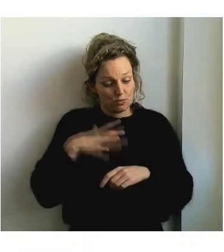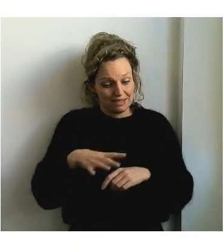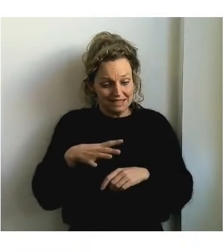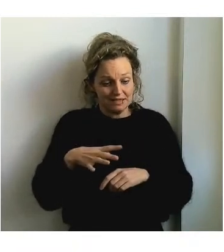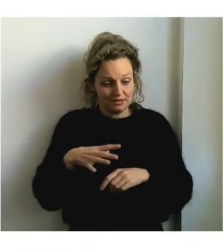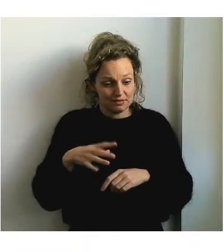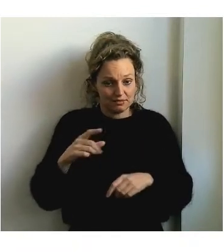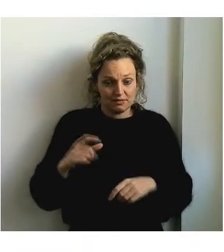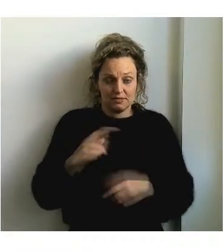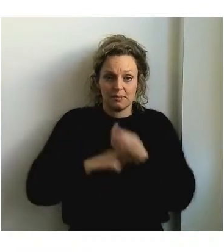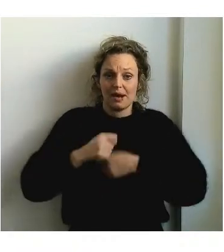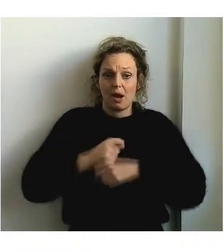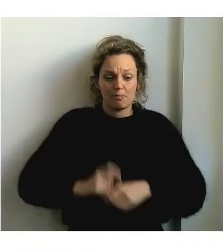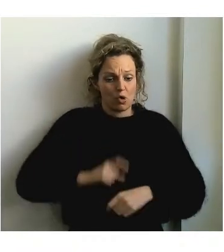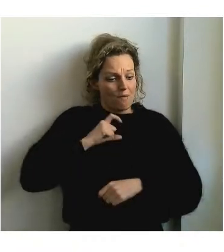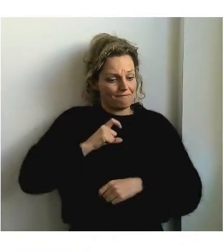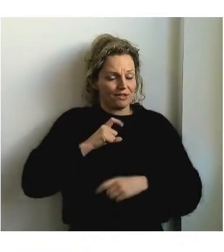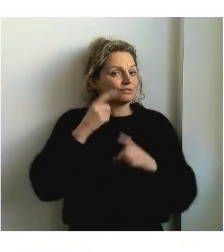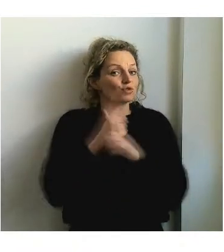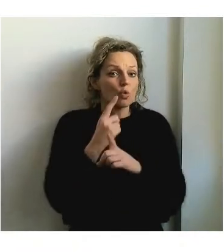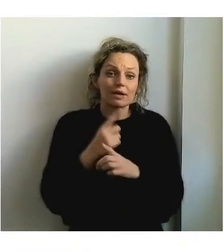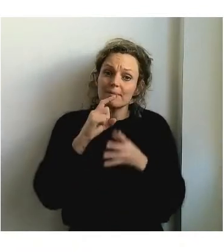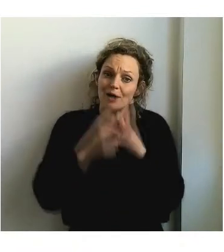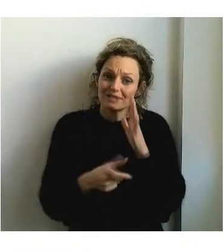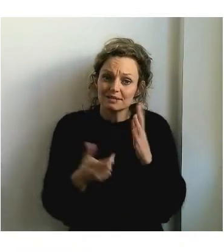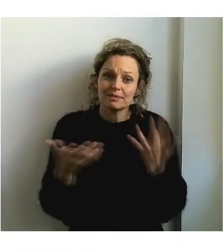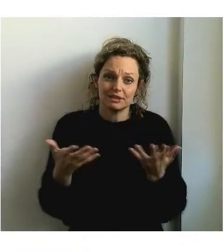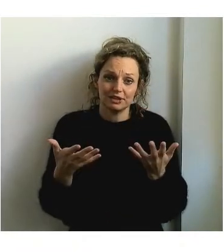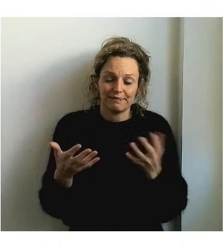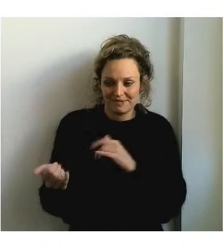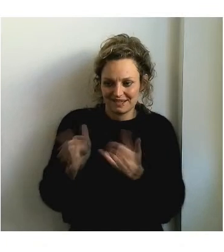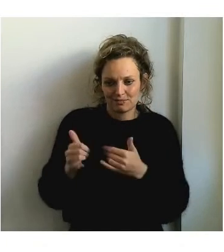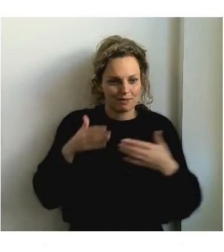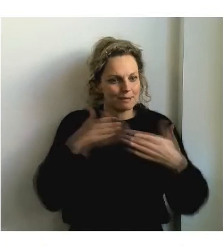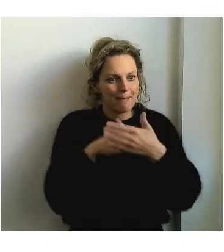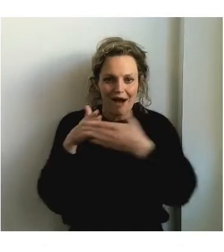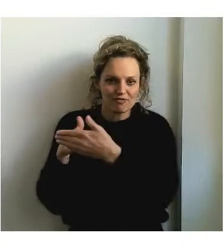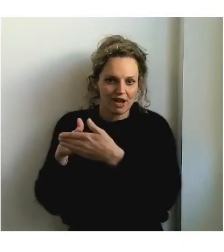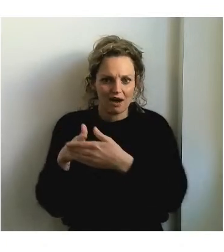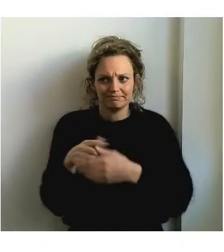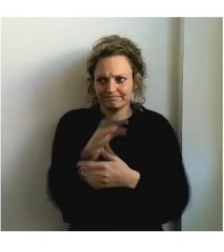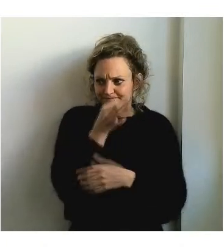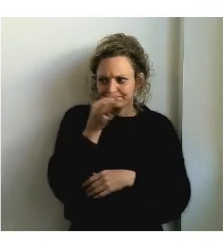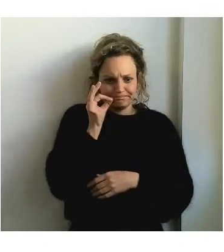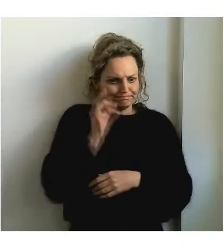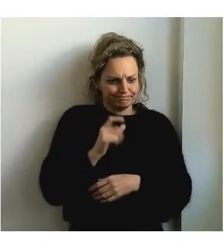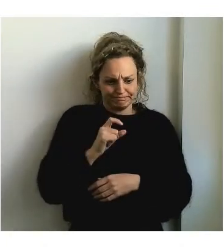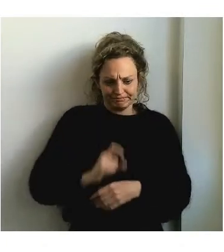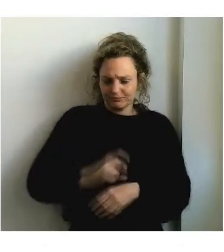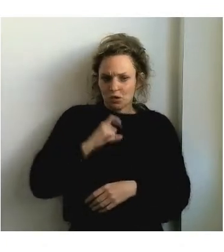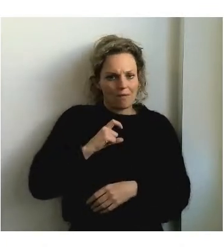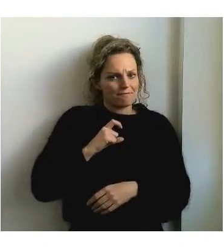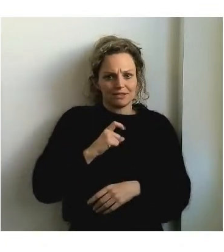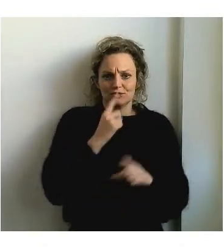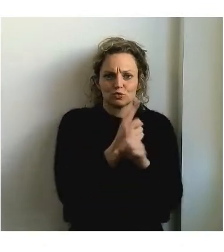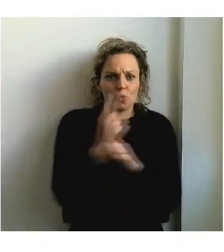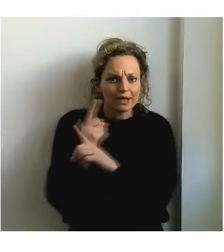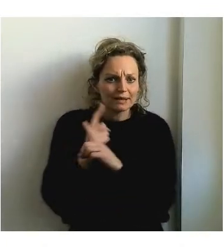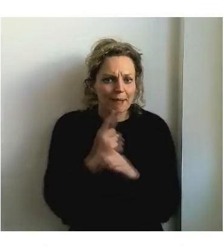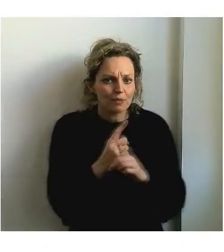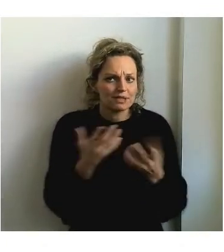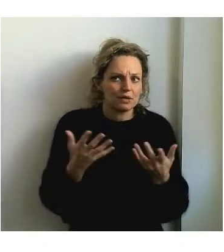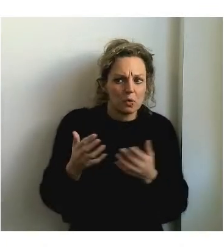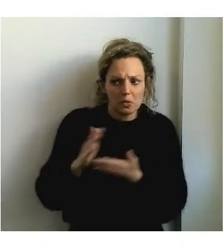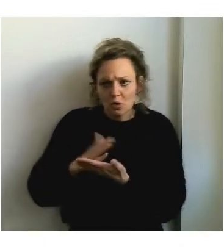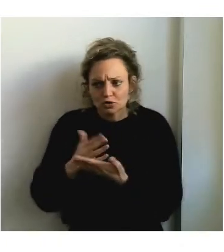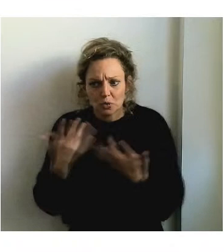often that's an initial barrier for anybody, irrespective of whether the employee is not very confident about asking for help, or not very confident about what's available, or the employer